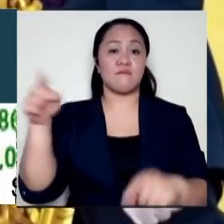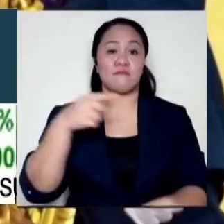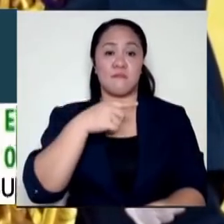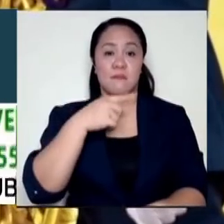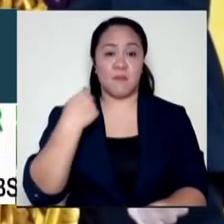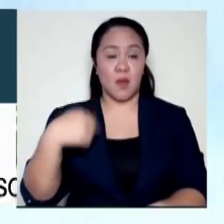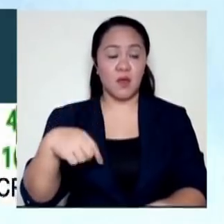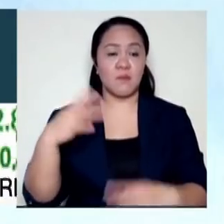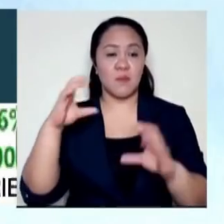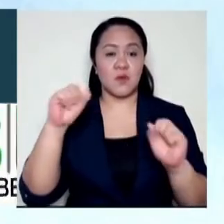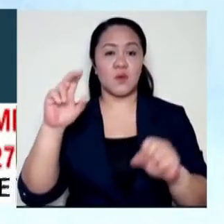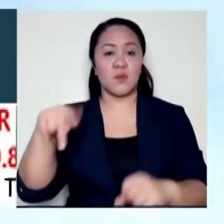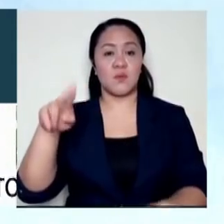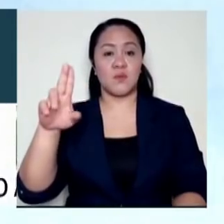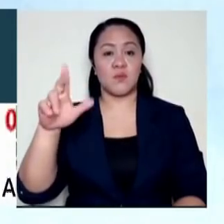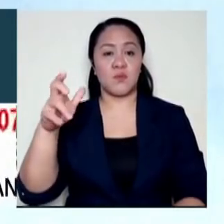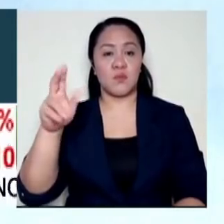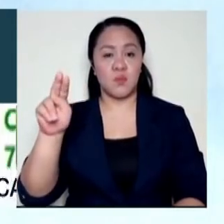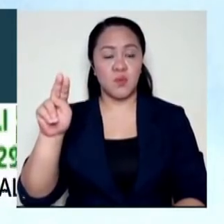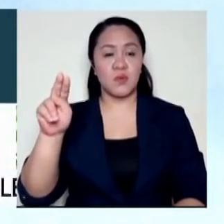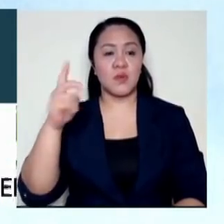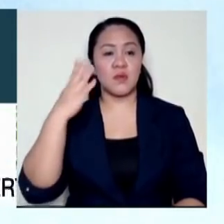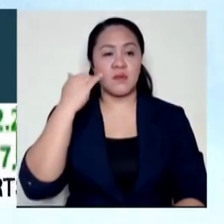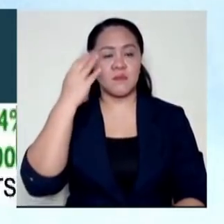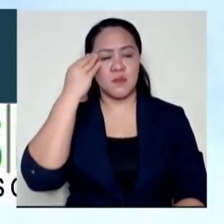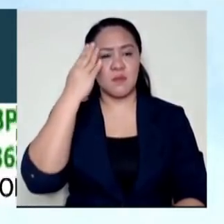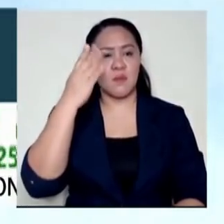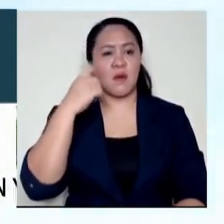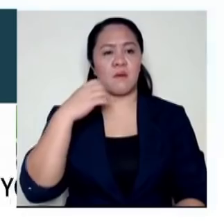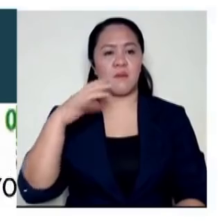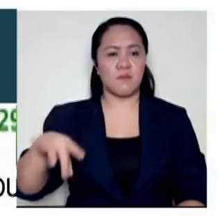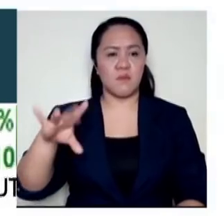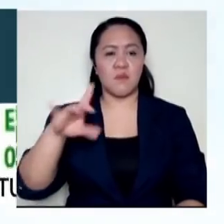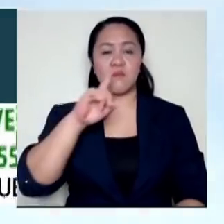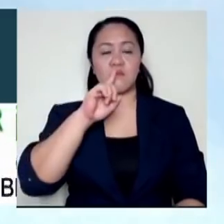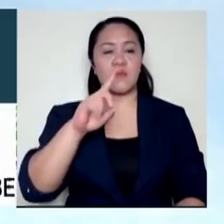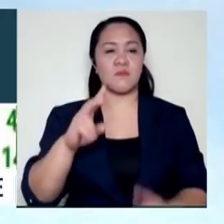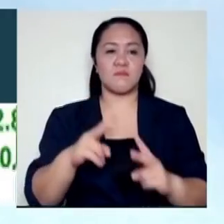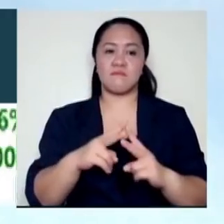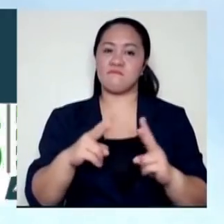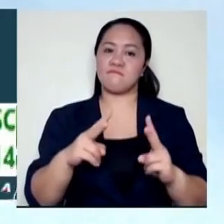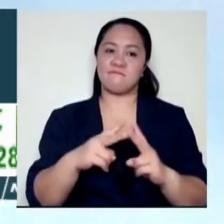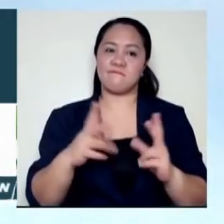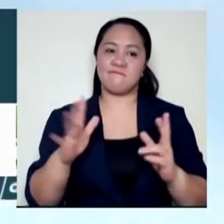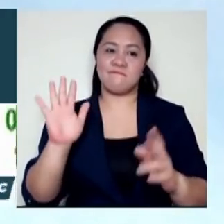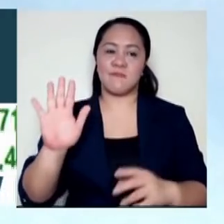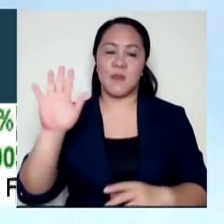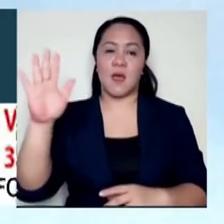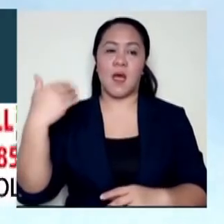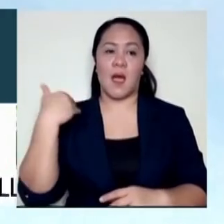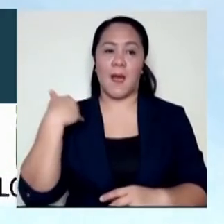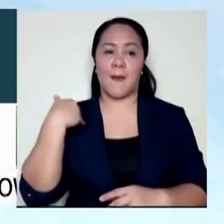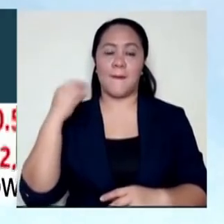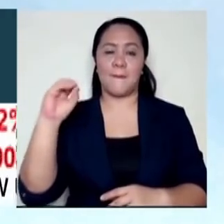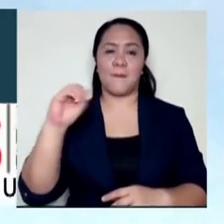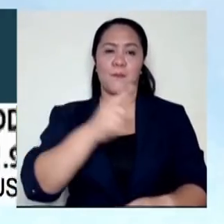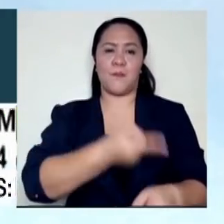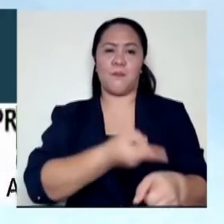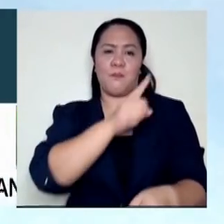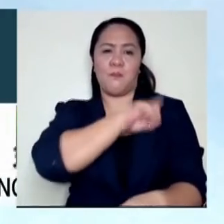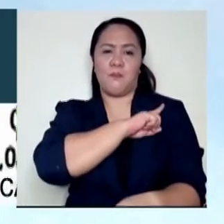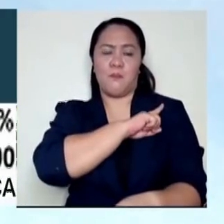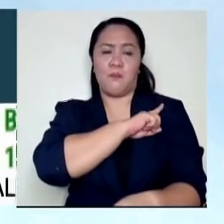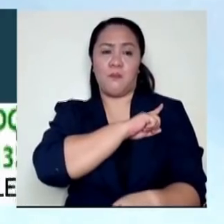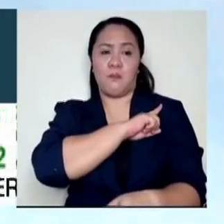of Western sanctions, Biden quipped, "He's Vladimir Putin. Autocrats have enormous power. They don't have to answer to a